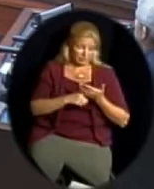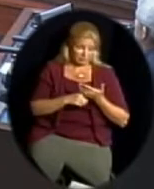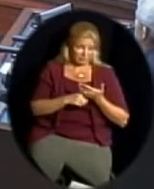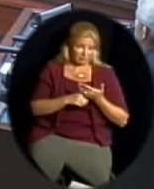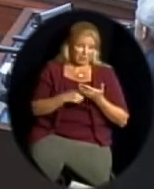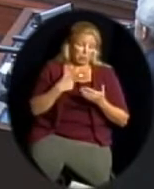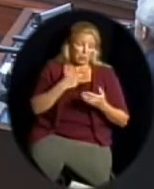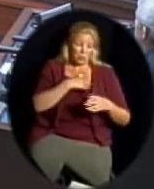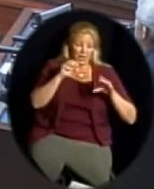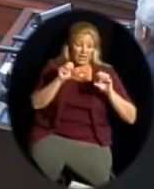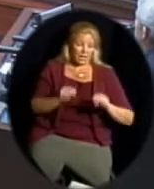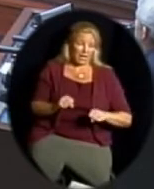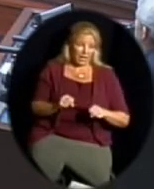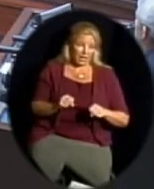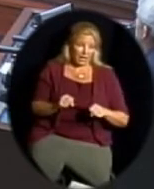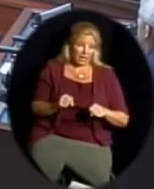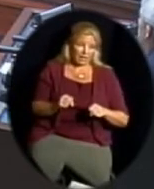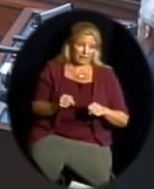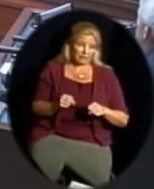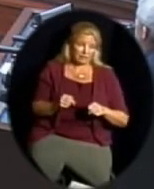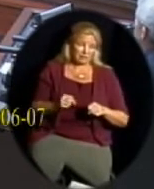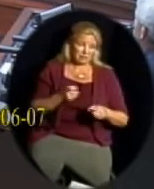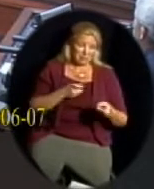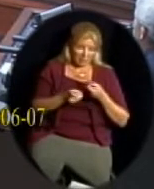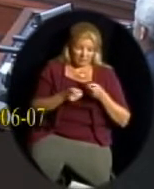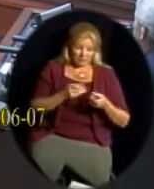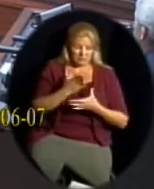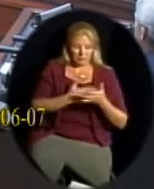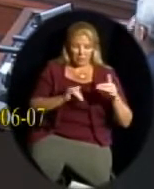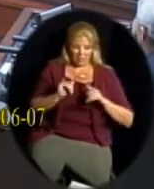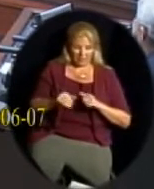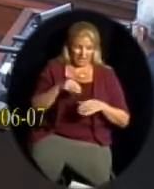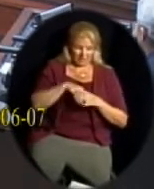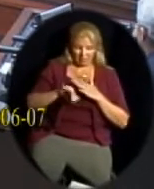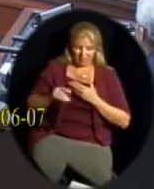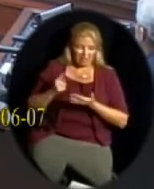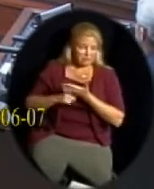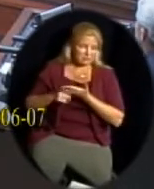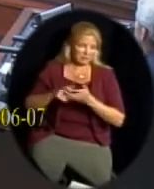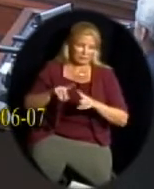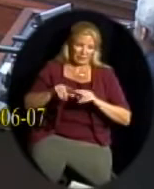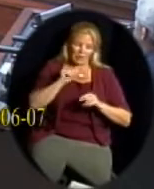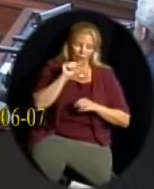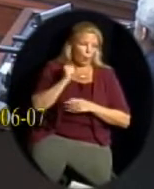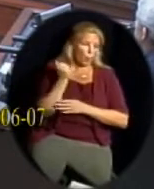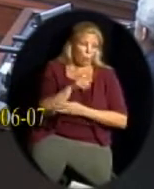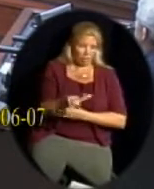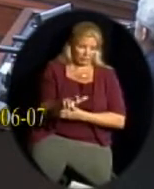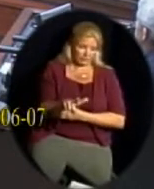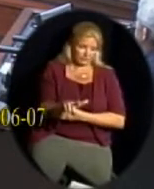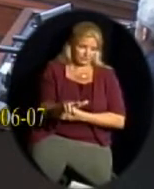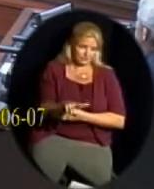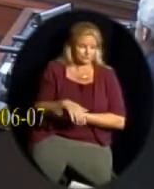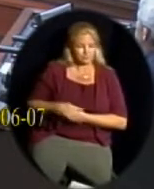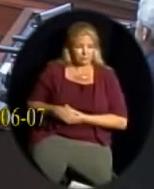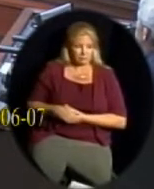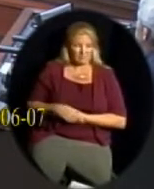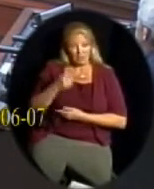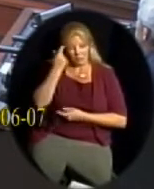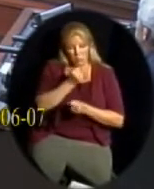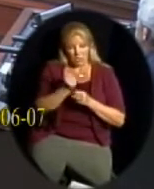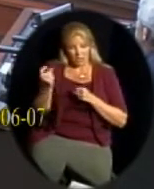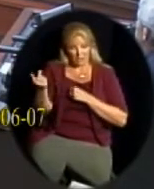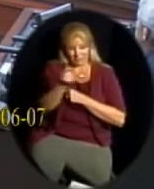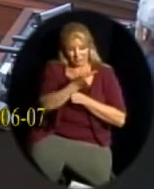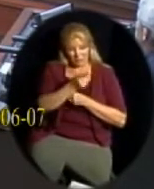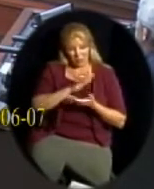everything, I believe, that you'll hear from the bond task force, but it starts chipping away at that. One of the nice things for next year is that there's